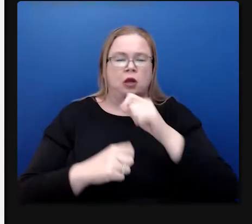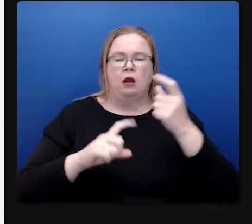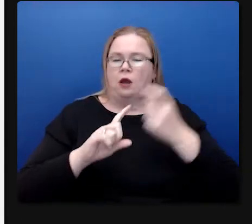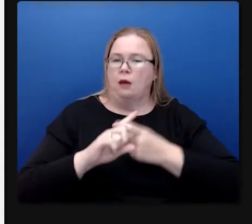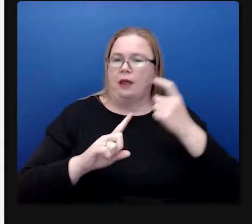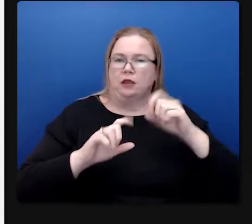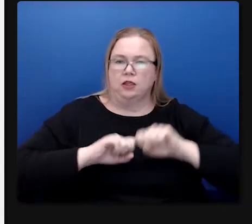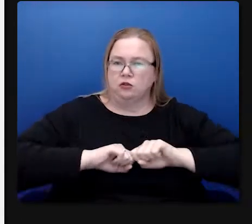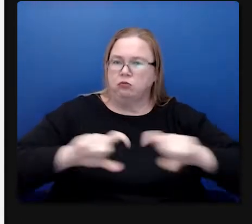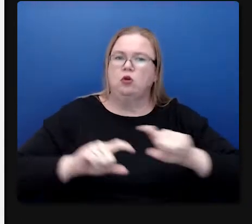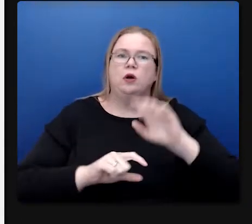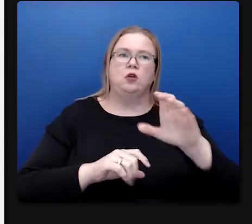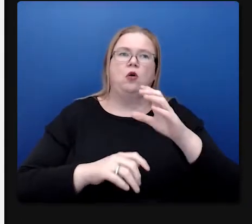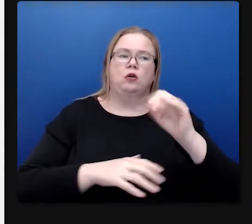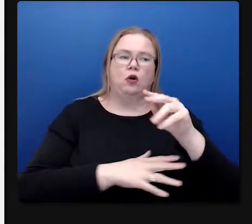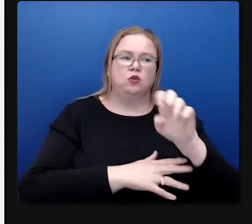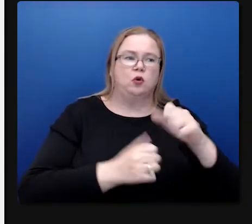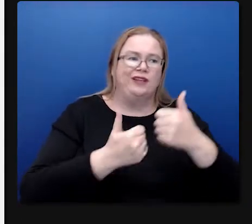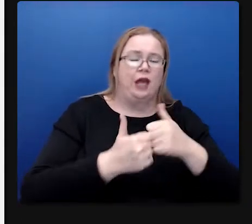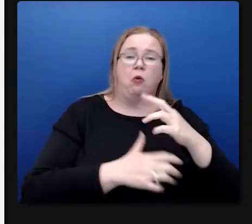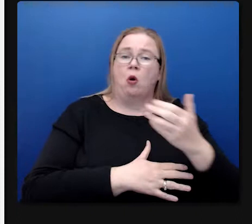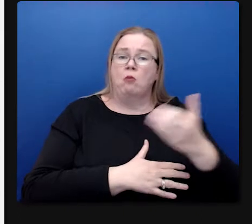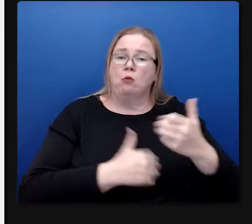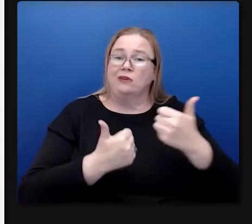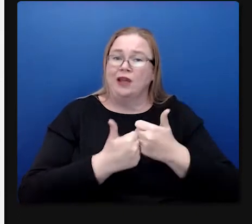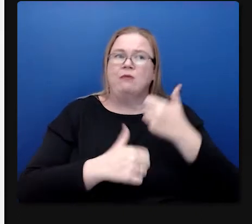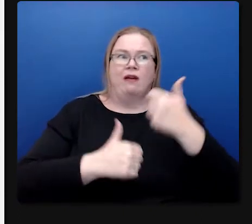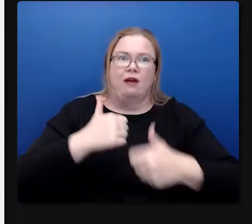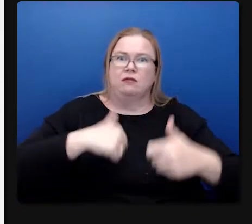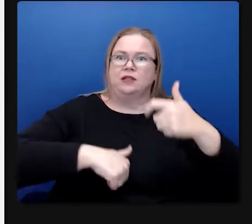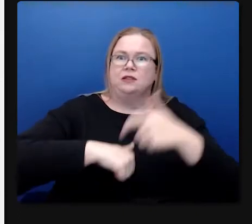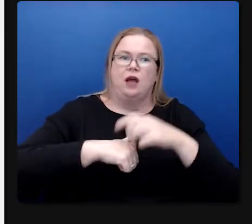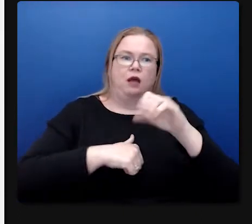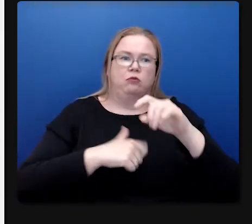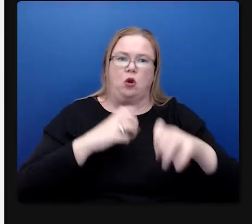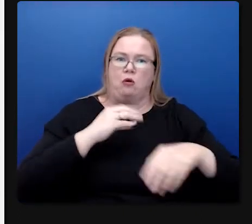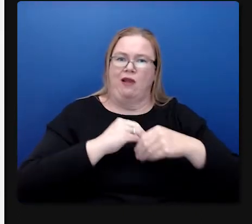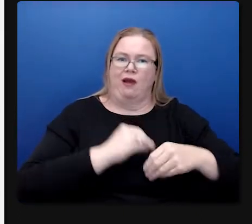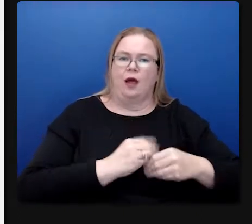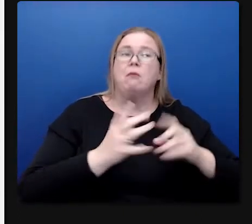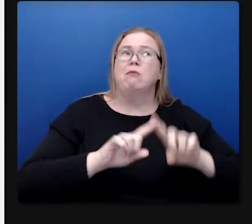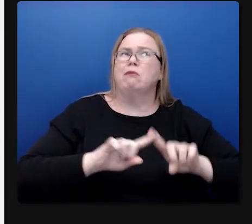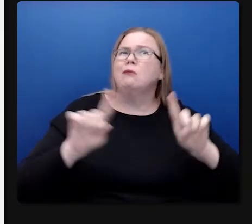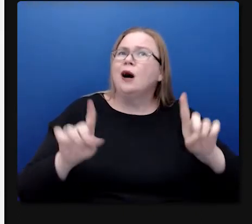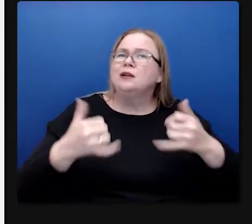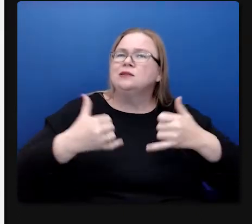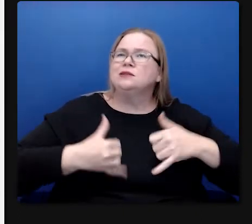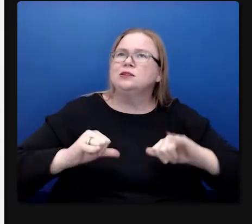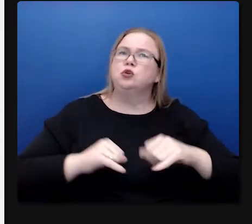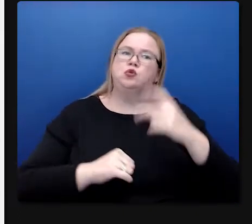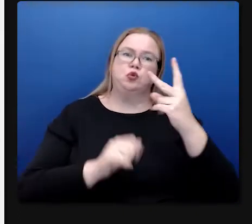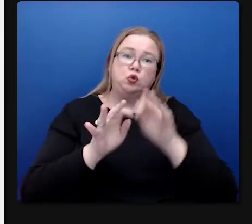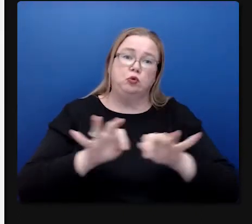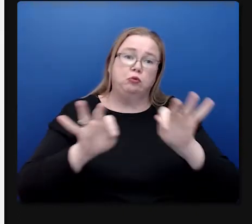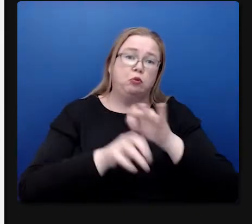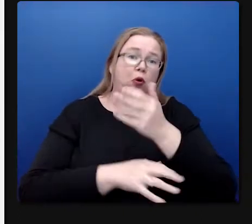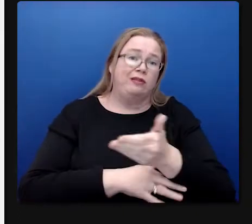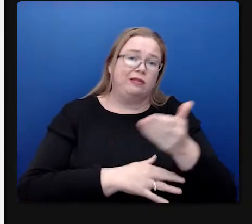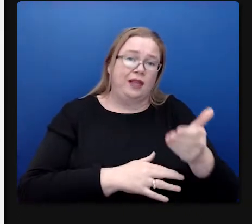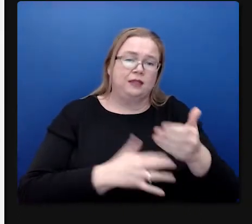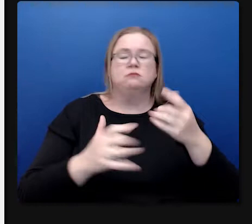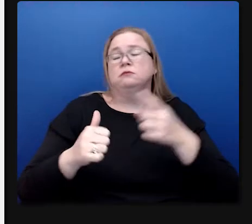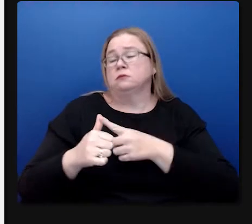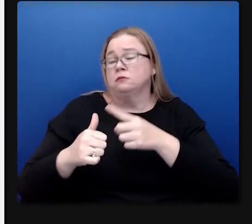to automatically deploy your console game or your mobile game every time you merge code in. But I think there are still two really valuable things